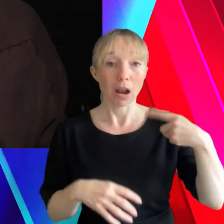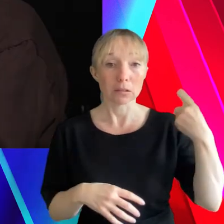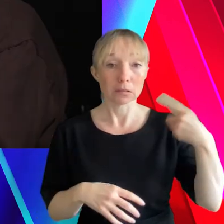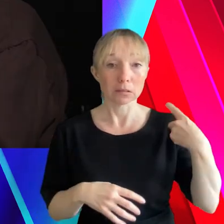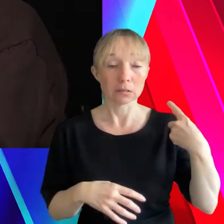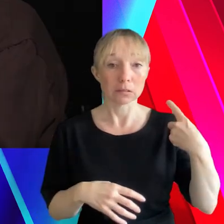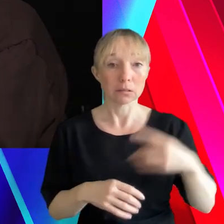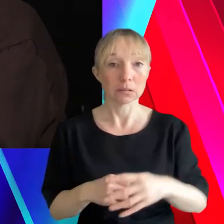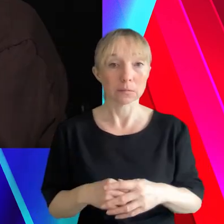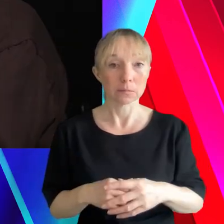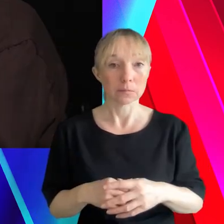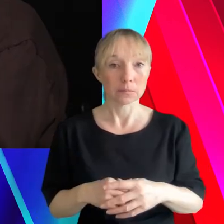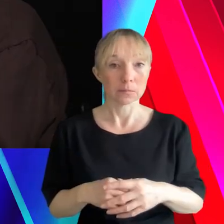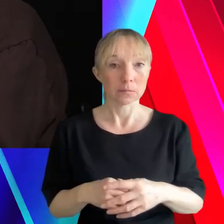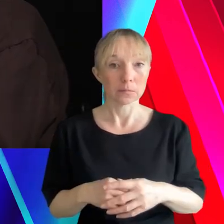When,